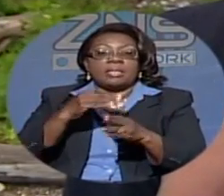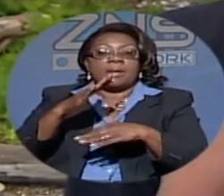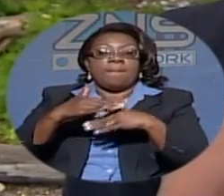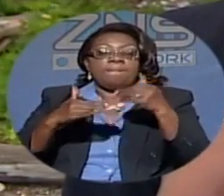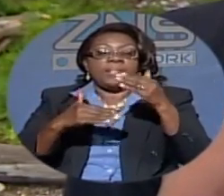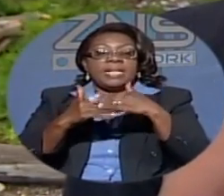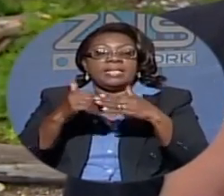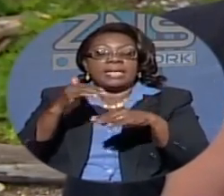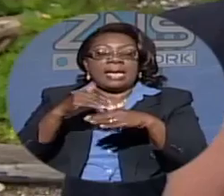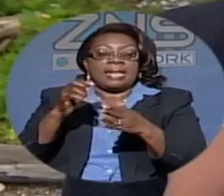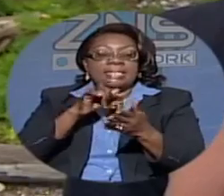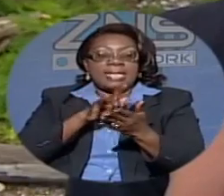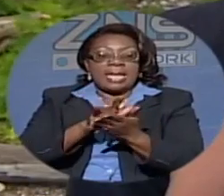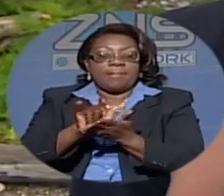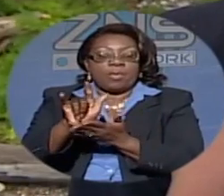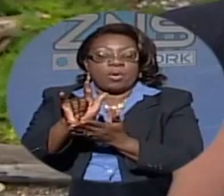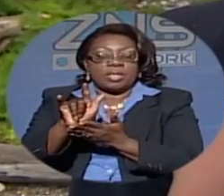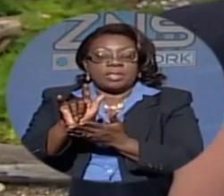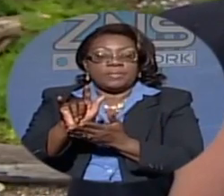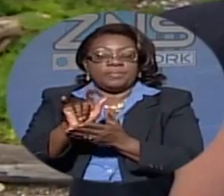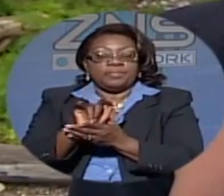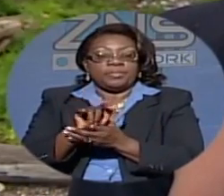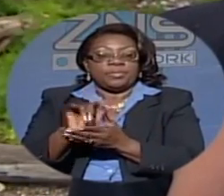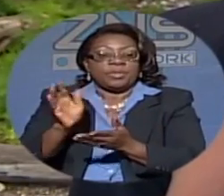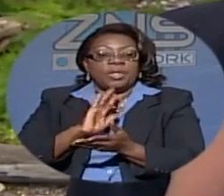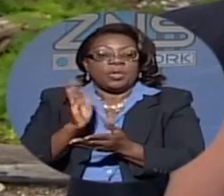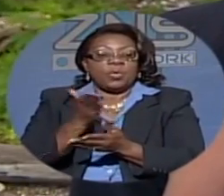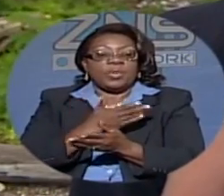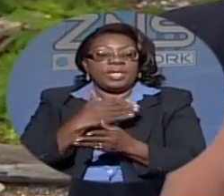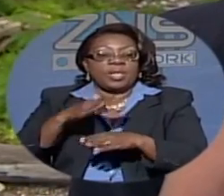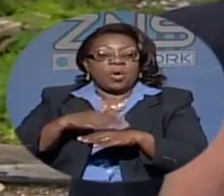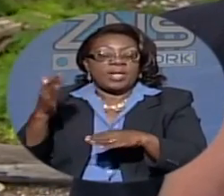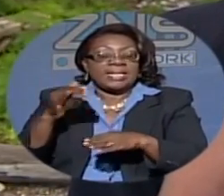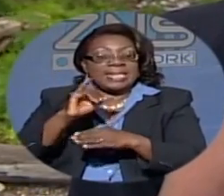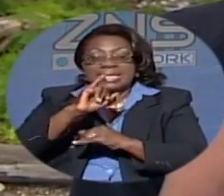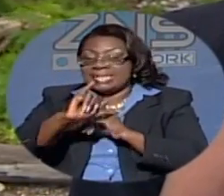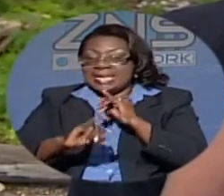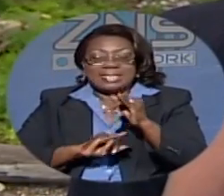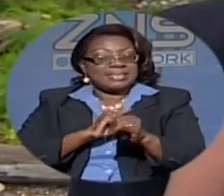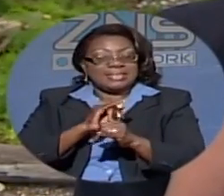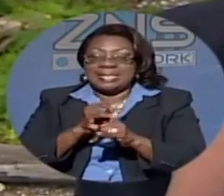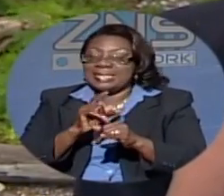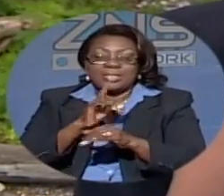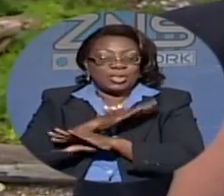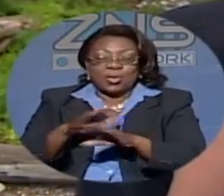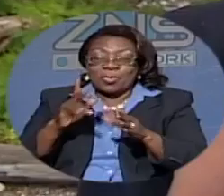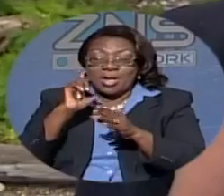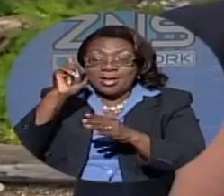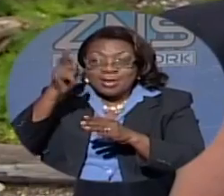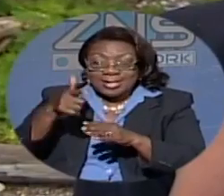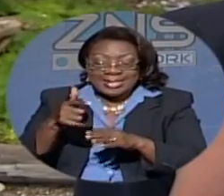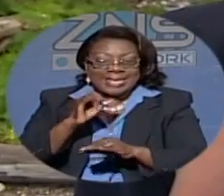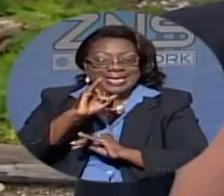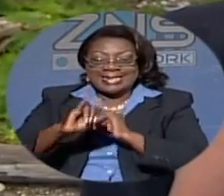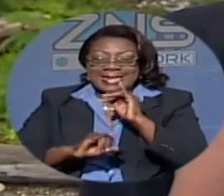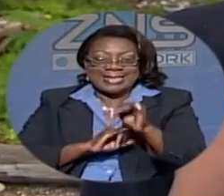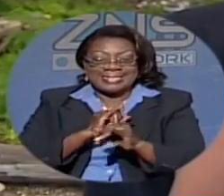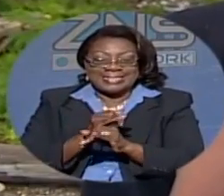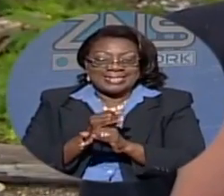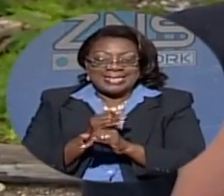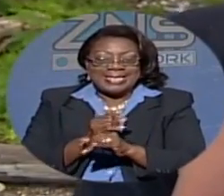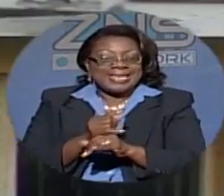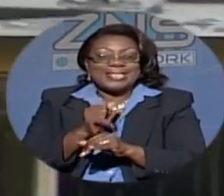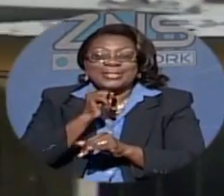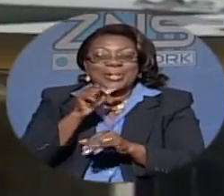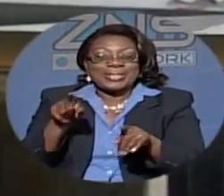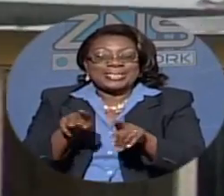be a number one terminal. We call it international, but not international. When I look at Abaco, Abaco got international. I don't